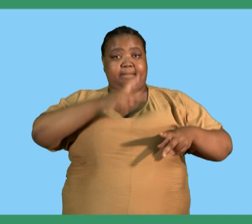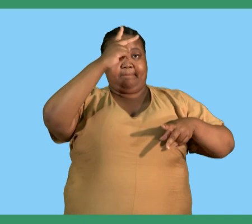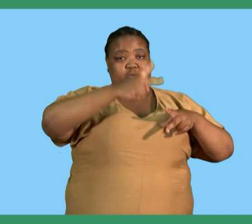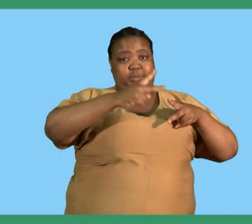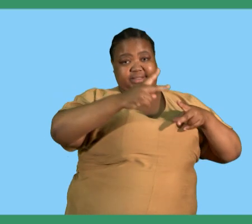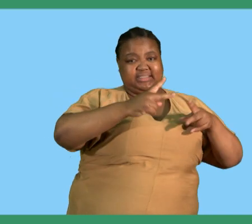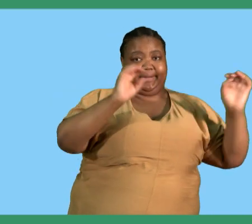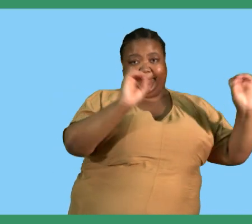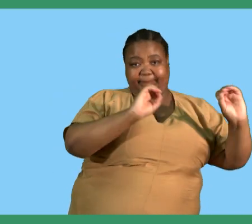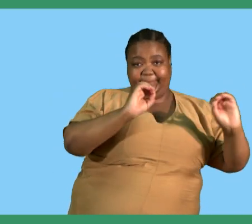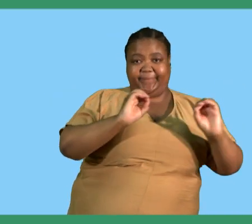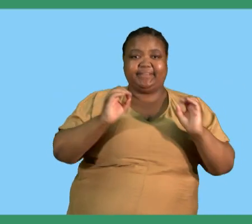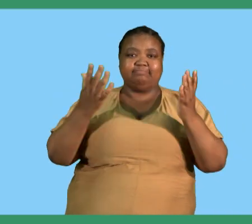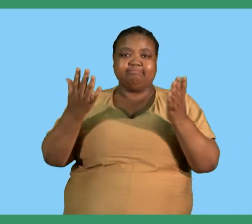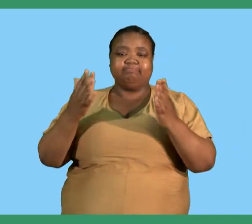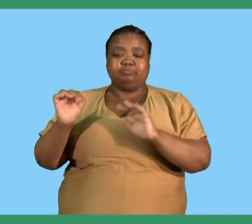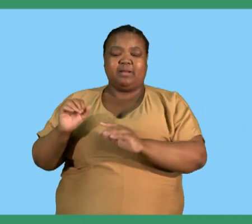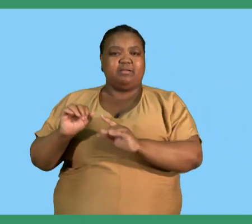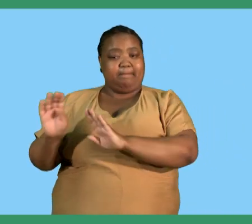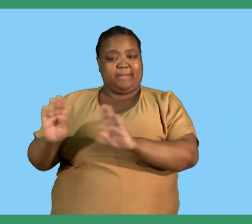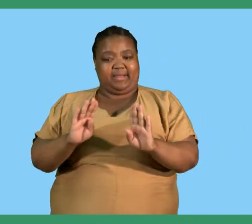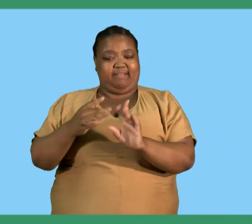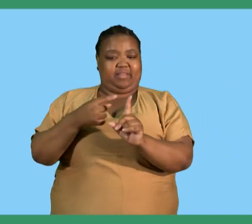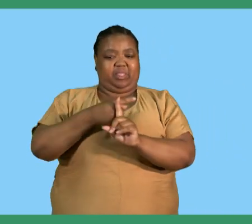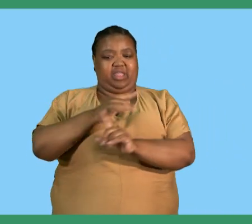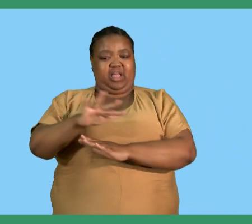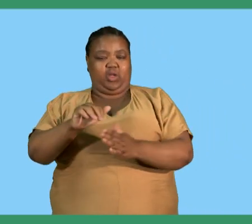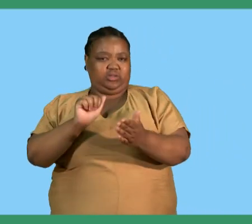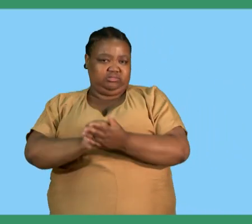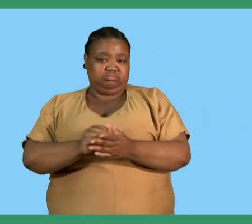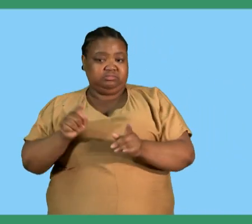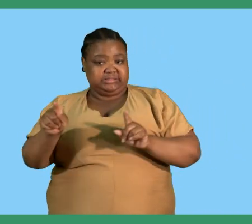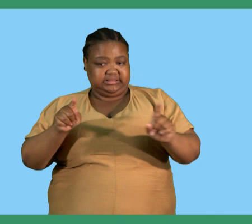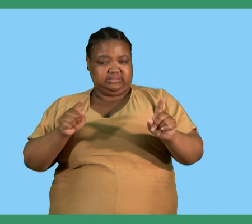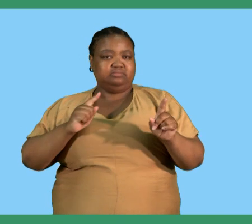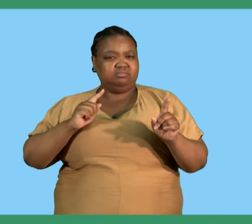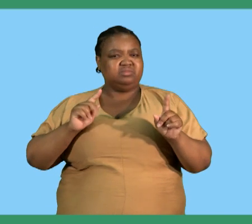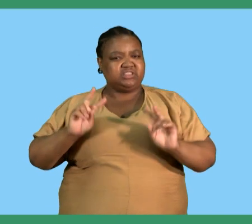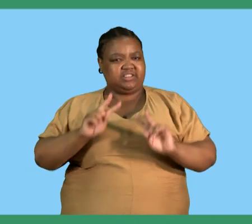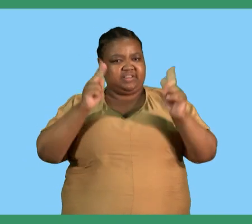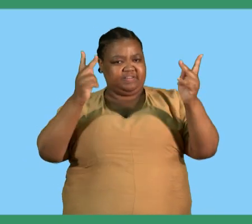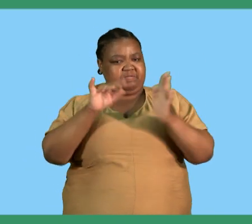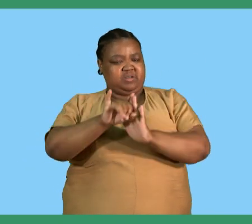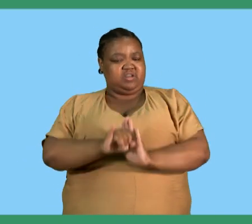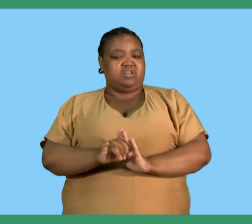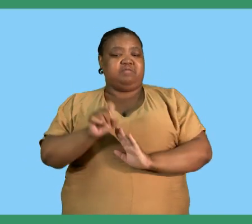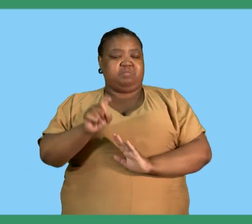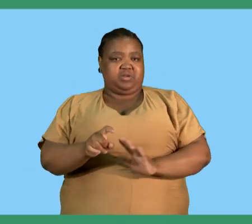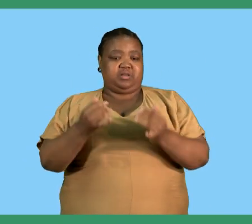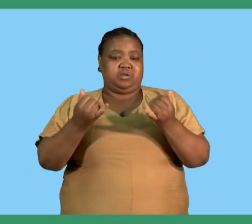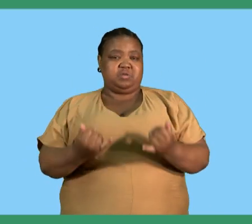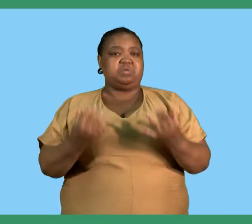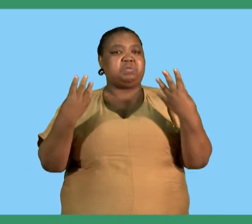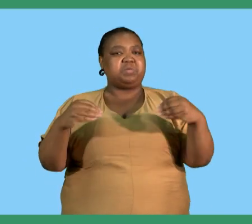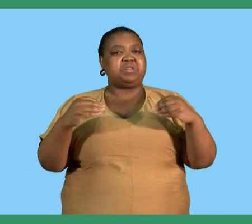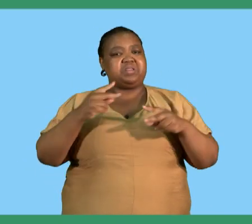and unethical. So here it says, identify the following types of unprofessional business practices from the given scenarios.